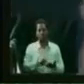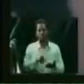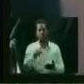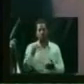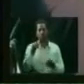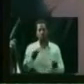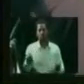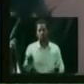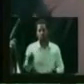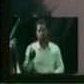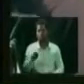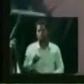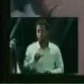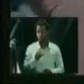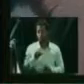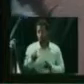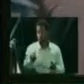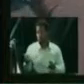for Mr. Taylor?